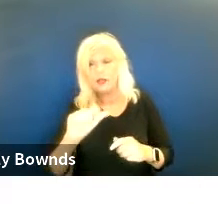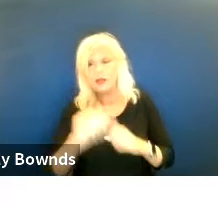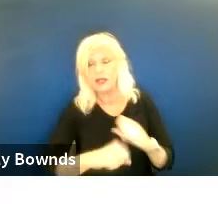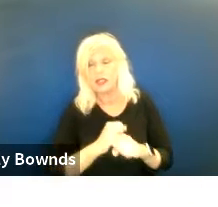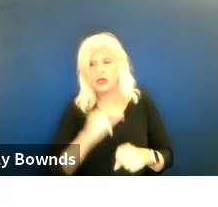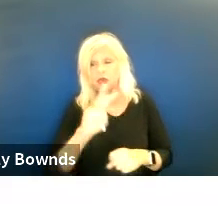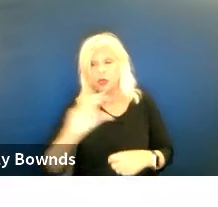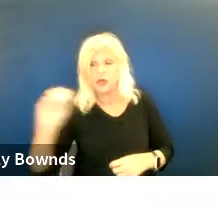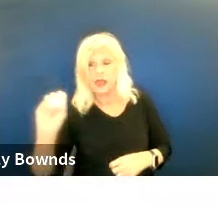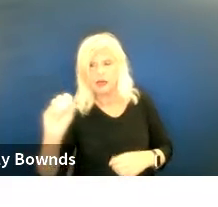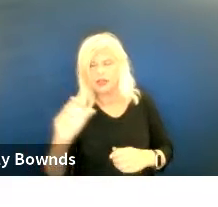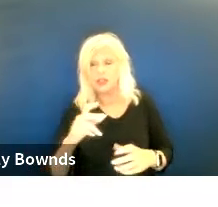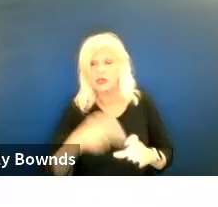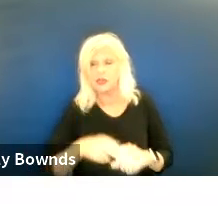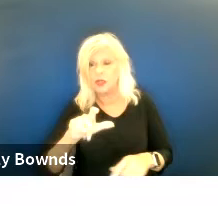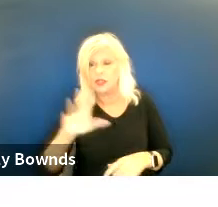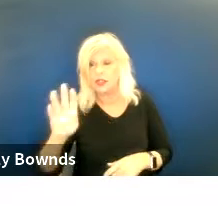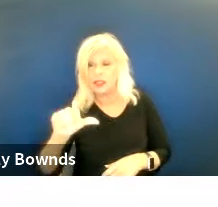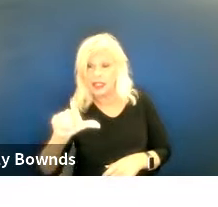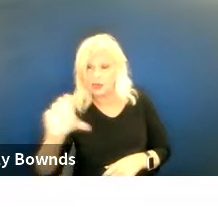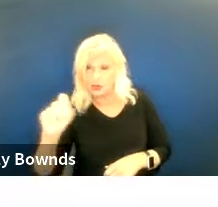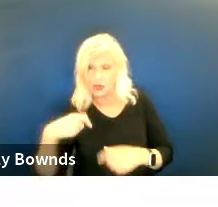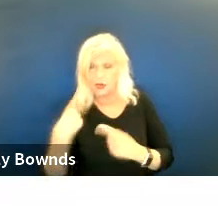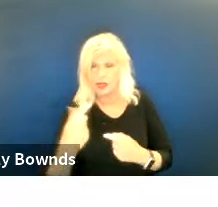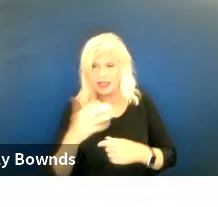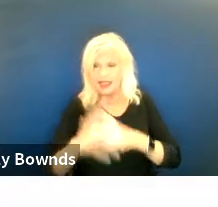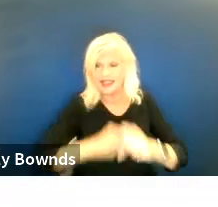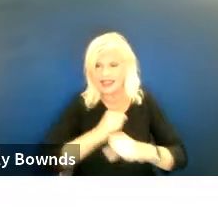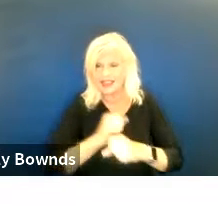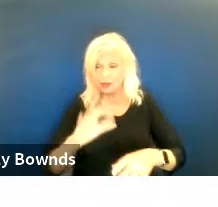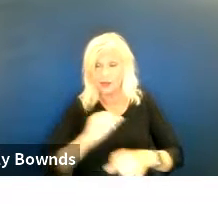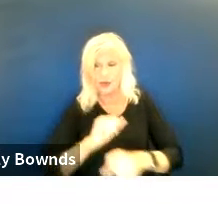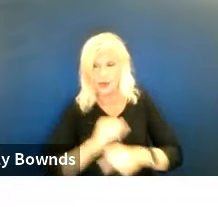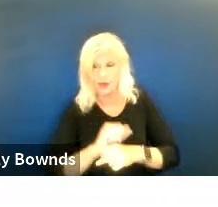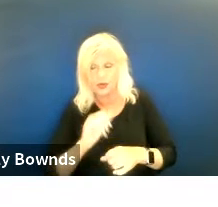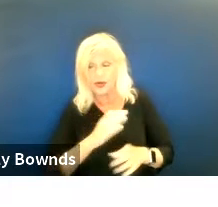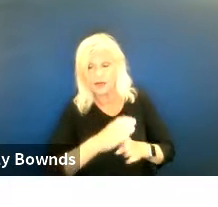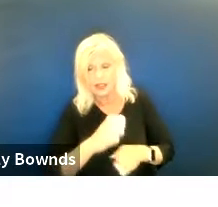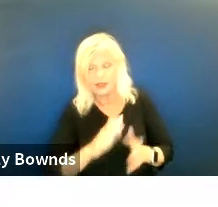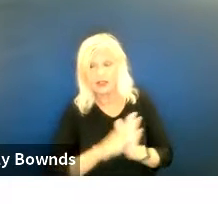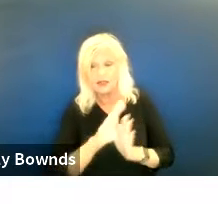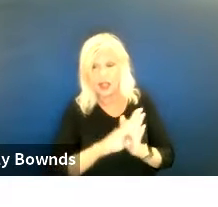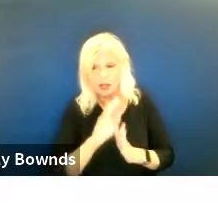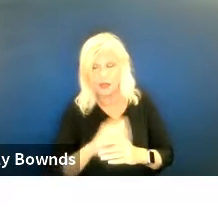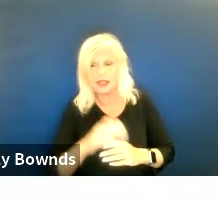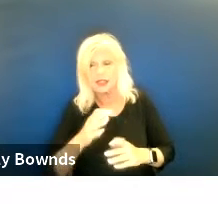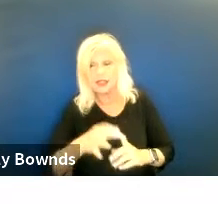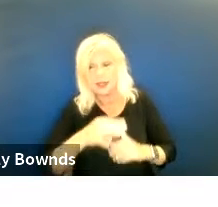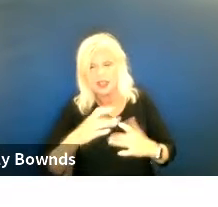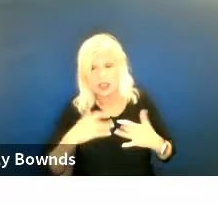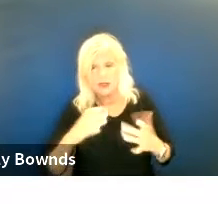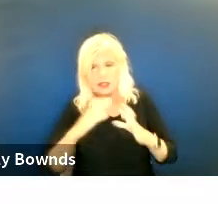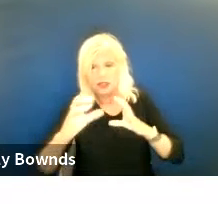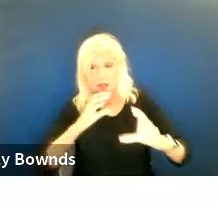has been with Lakeshore for the past 19 years. In her tenure, she has worked in the fields of development, special events, and